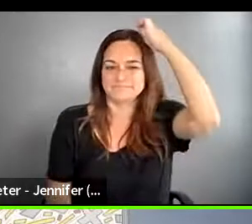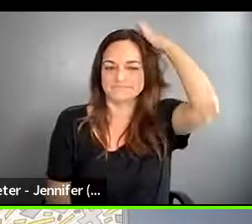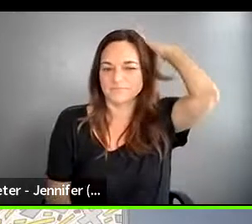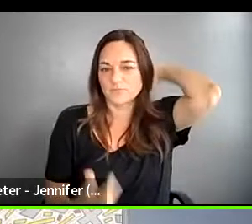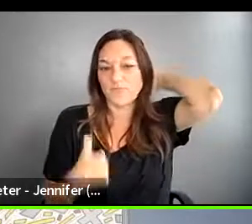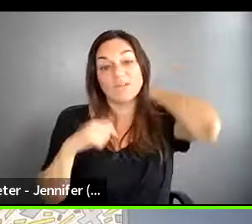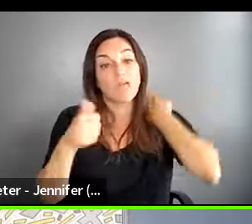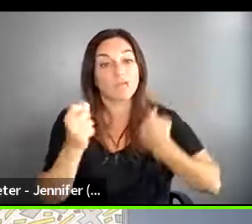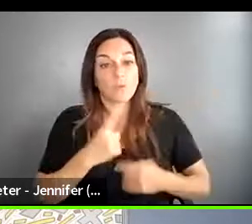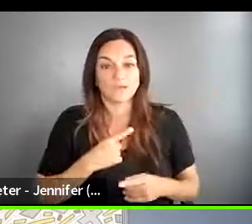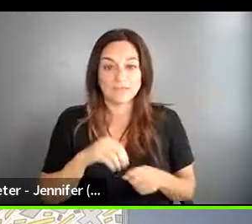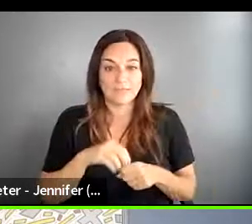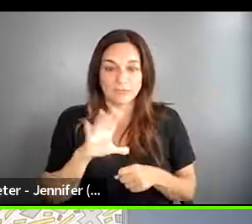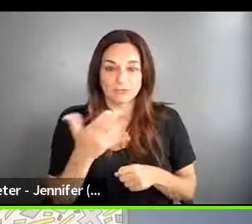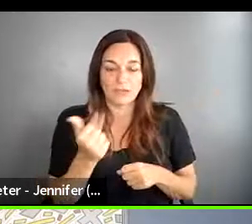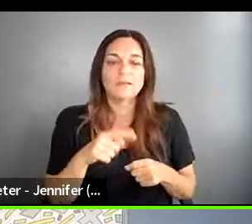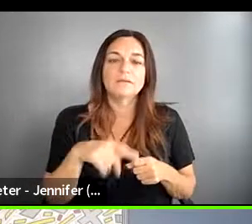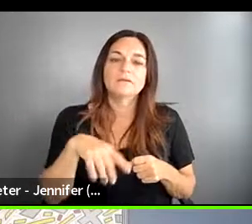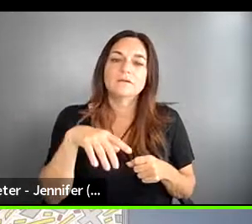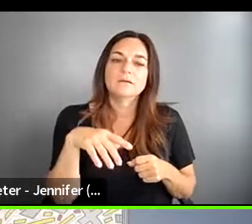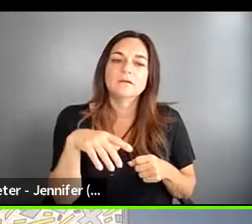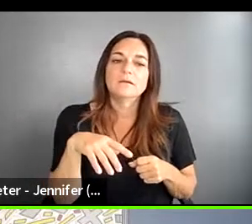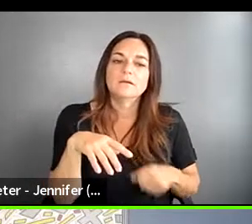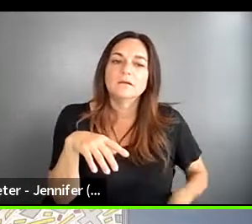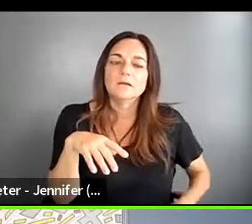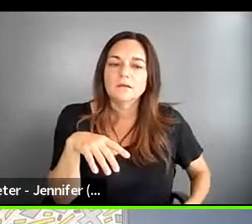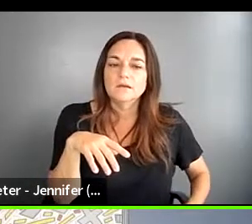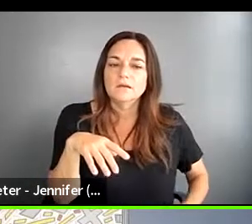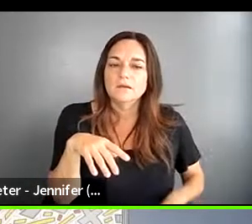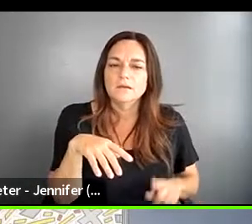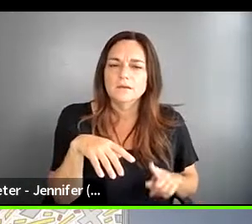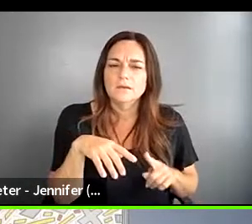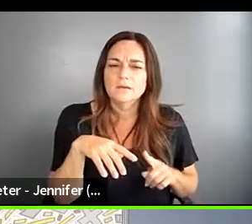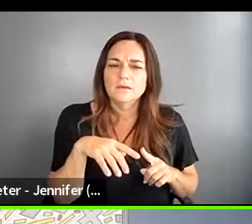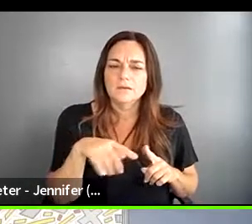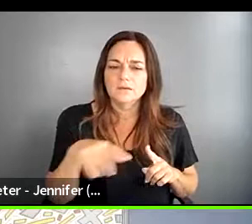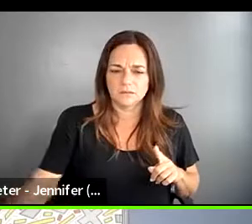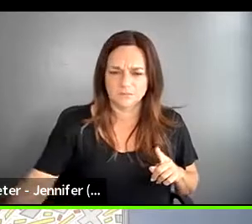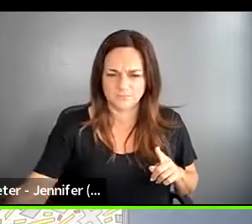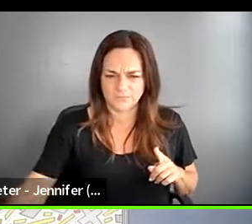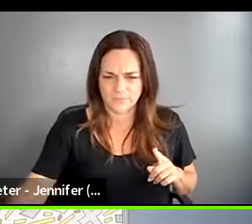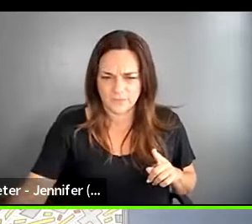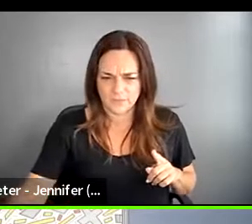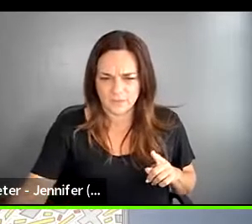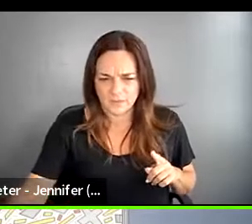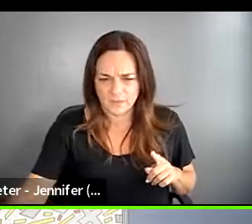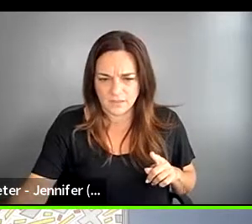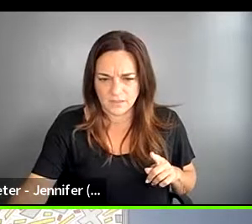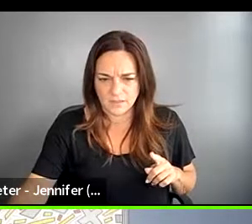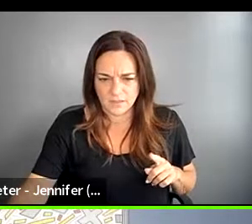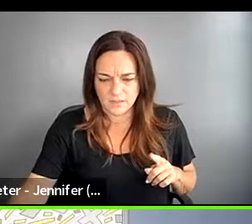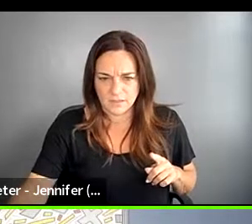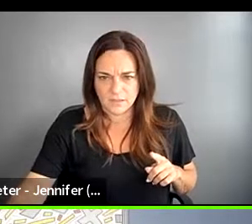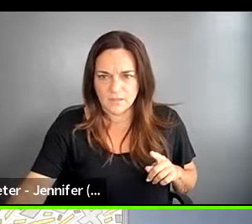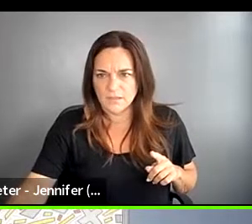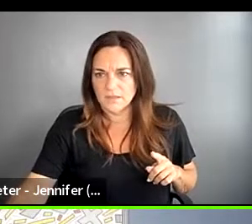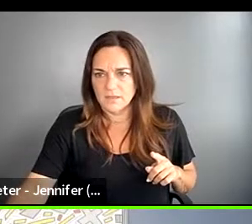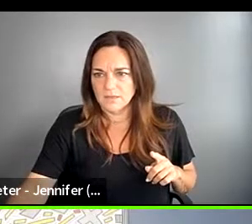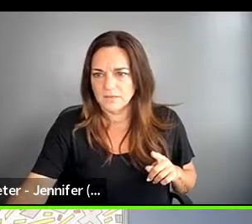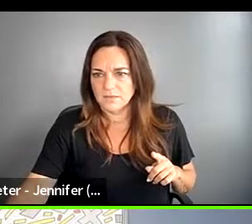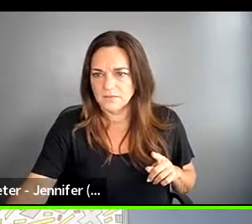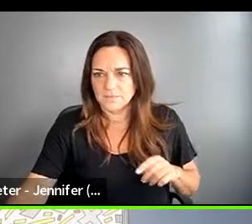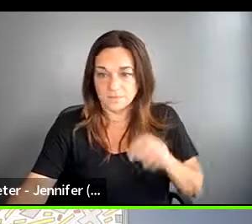another question in the chat. So the established power structure seems to now peddle the line that we've gone too far on many of the issues that ACLU cares